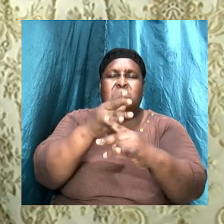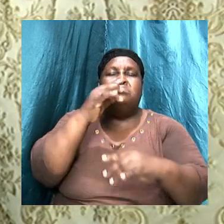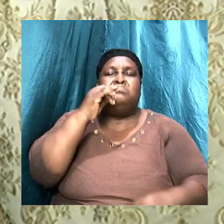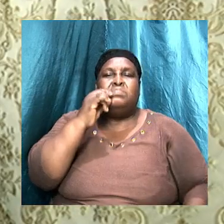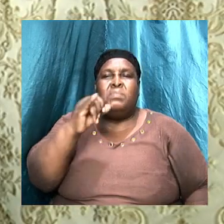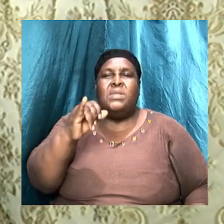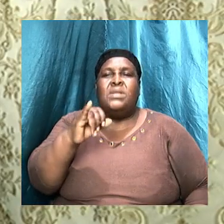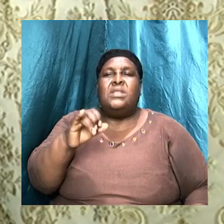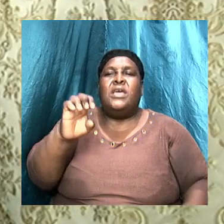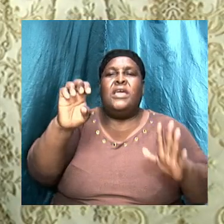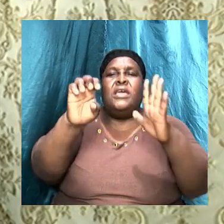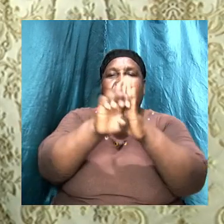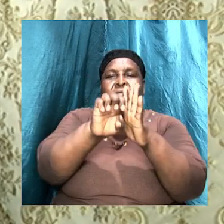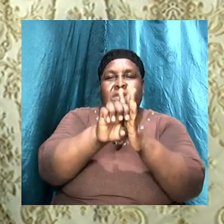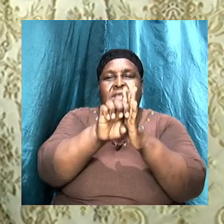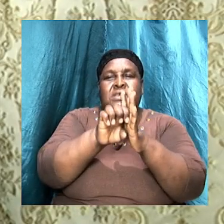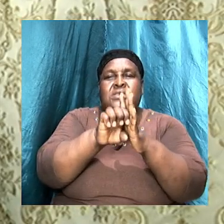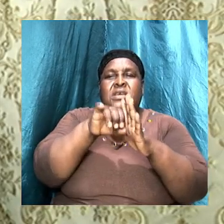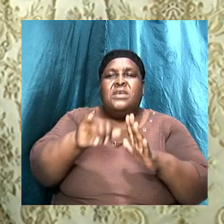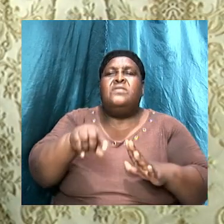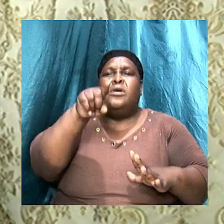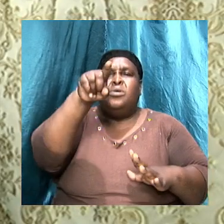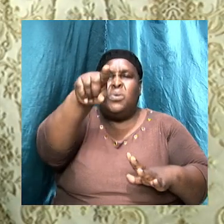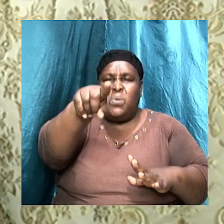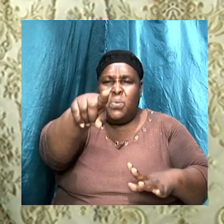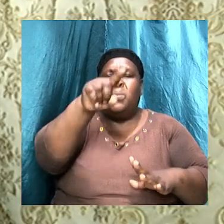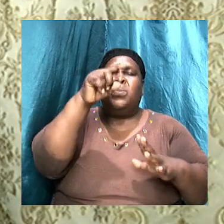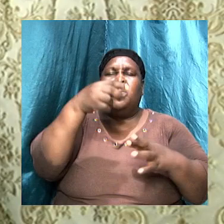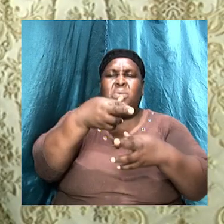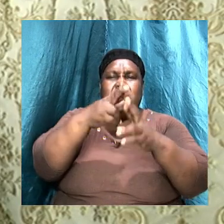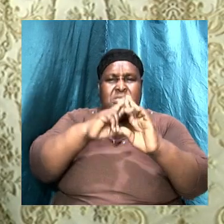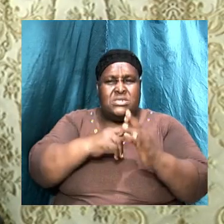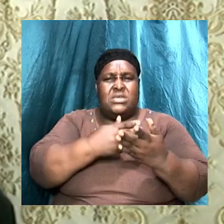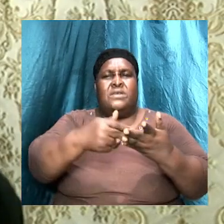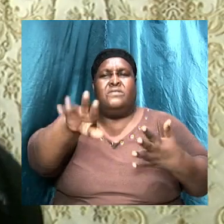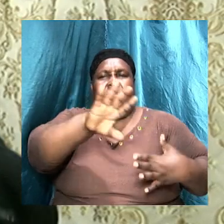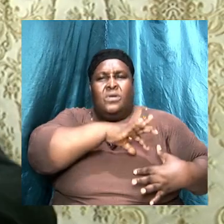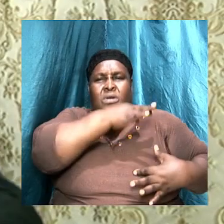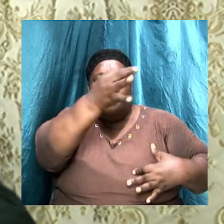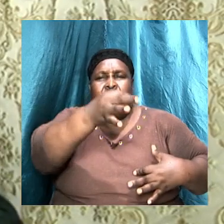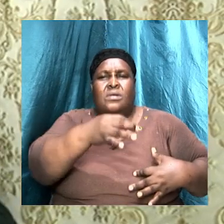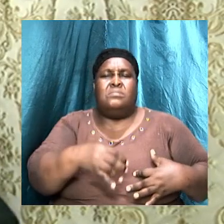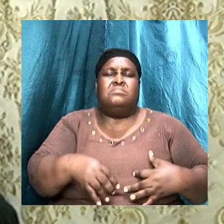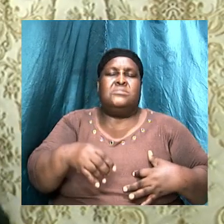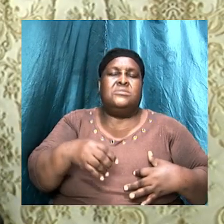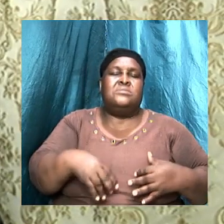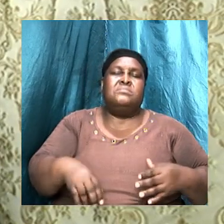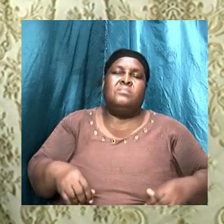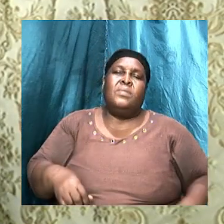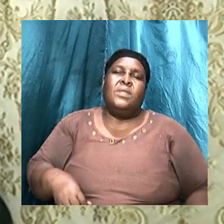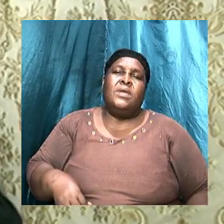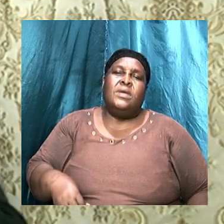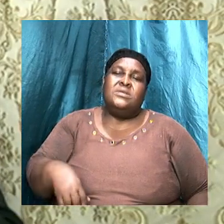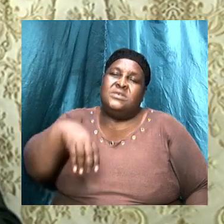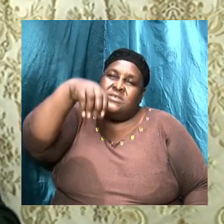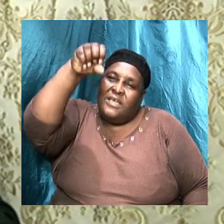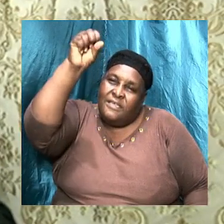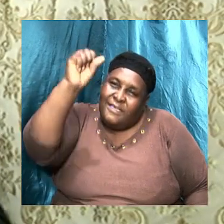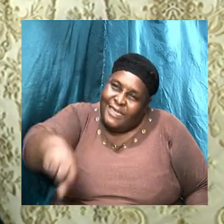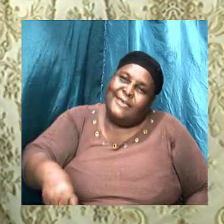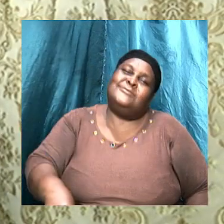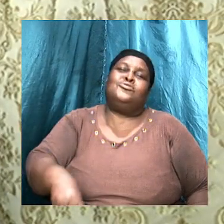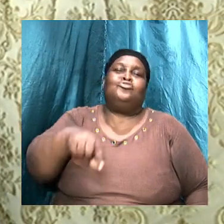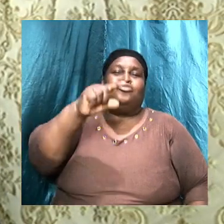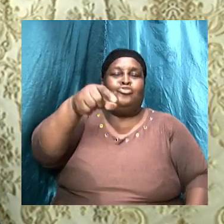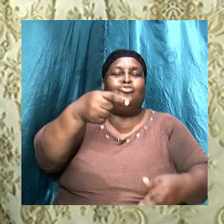the evidence that you receive the Holy Spirit it is the initial evidence to say that yes you